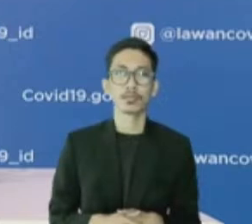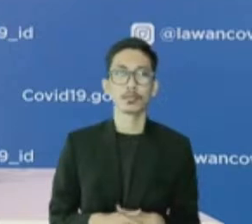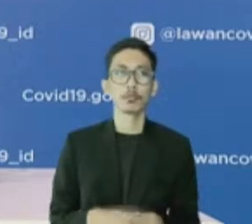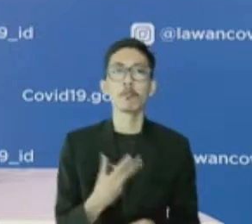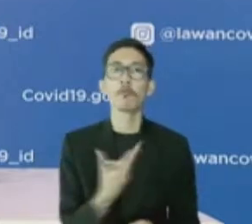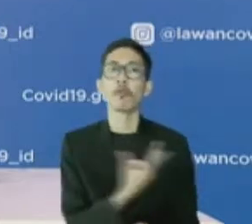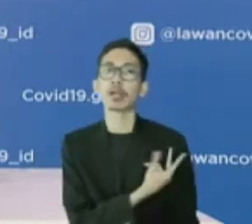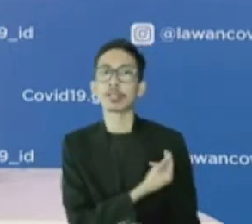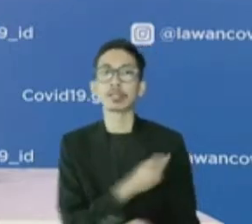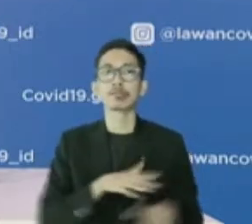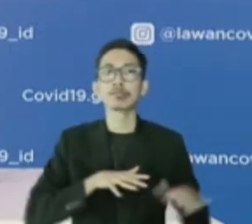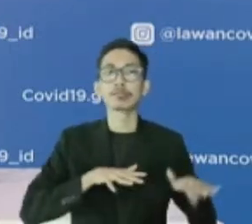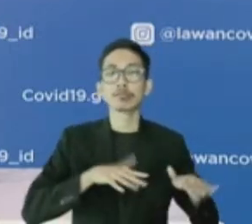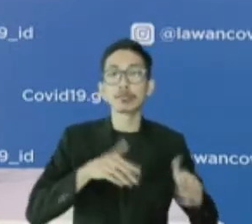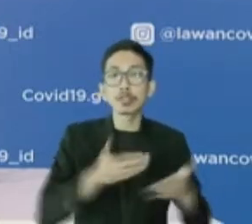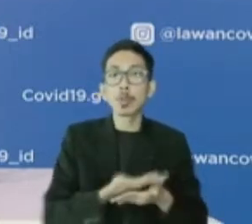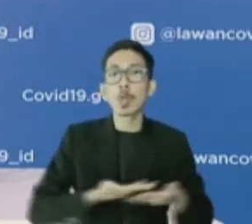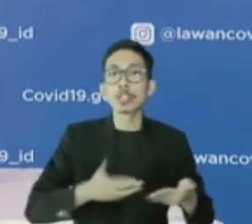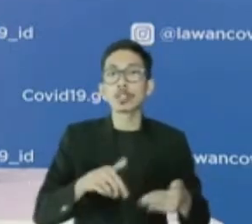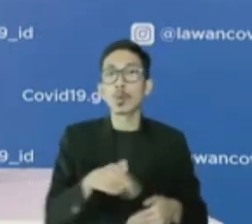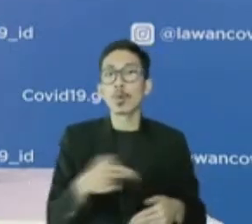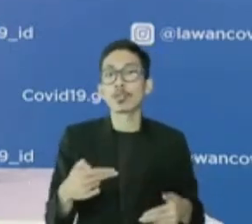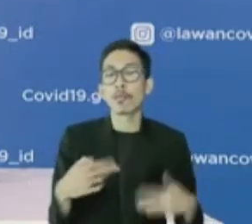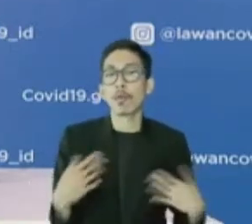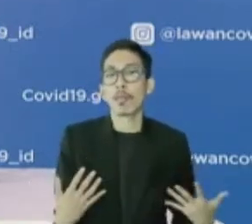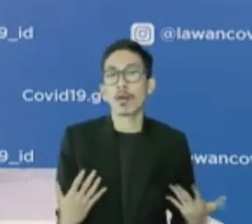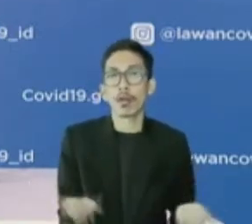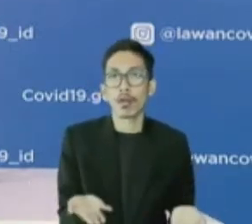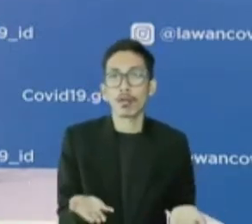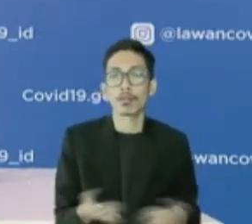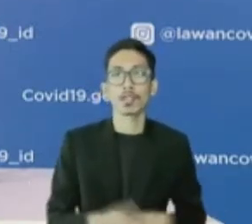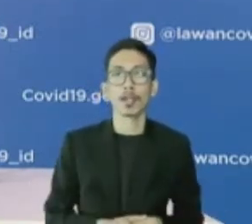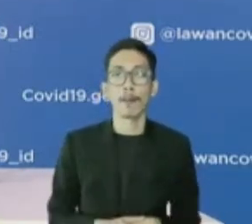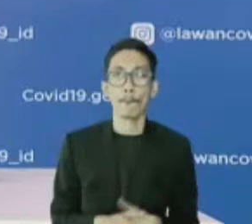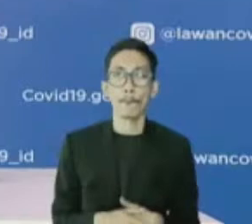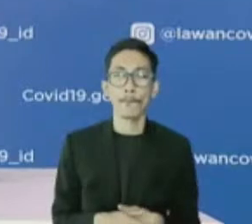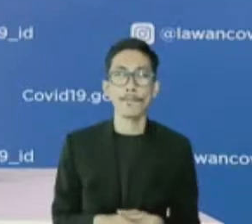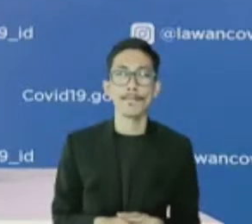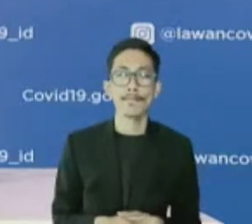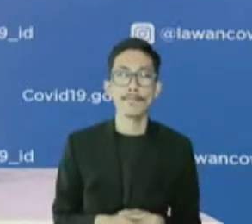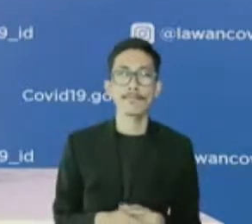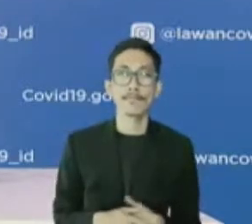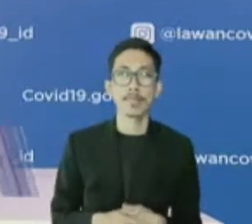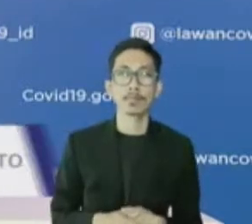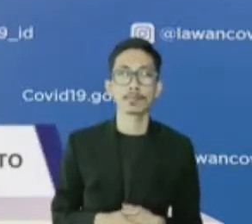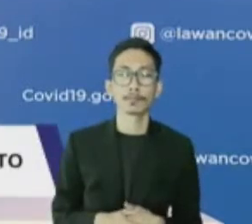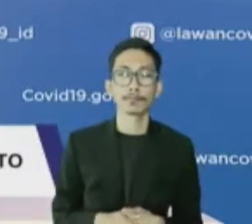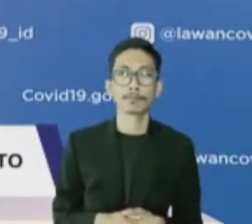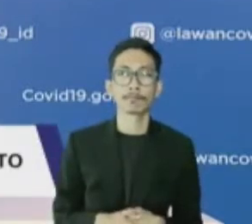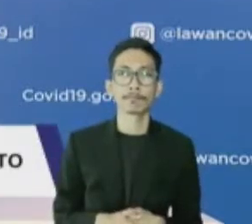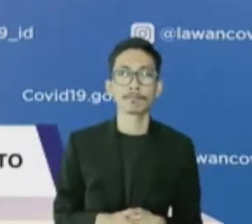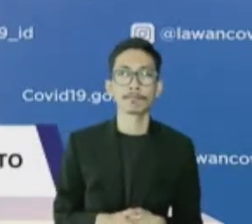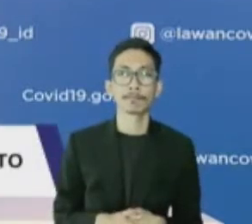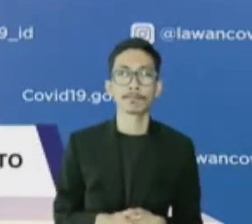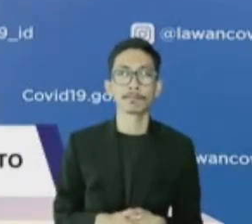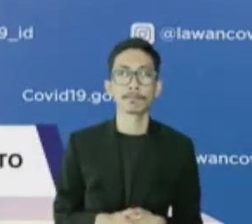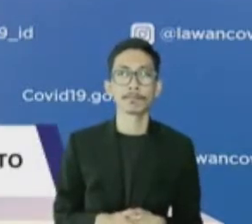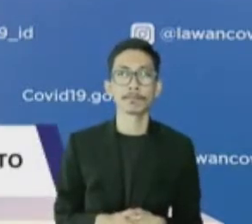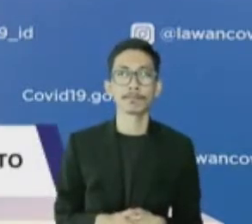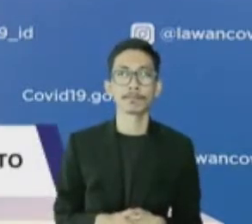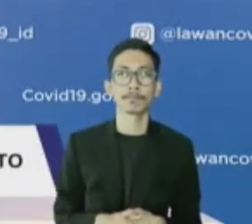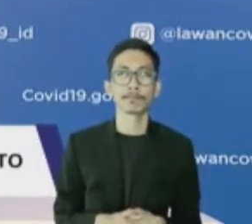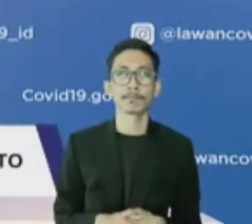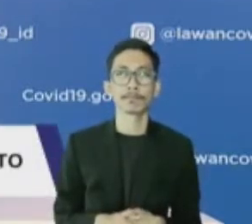Putih? Thank you. Thank you, Australian Financial Review. Presently, vaccines produced by